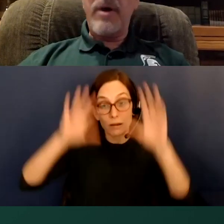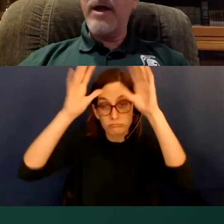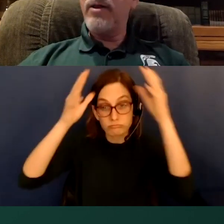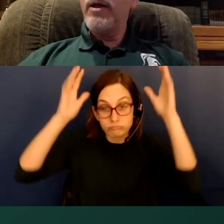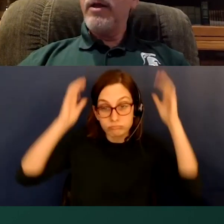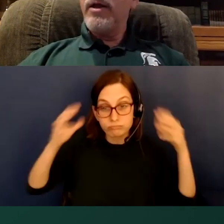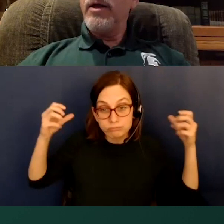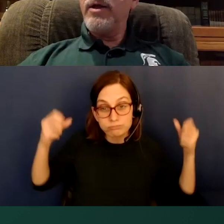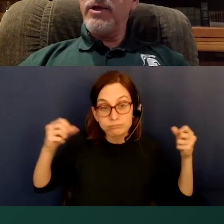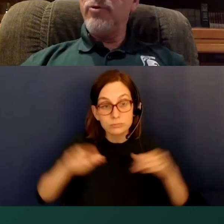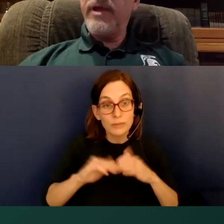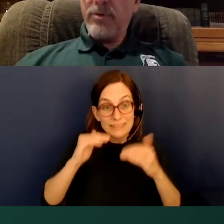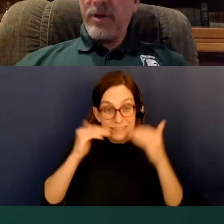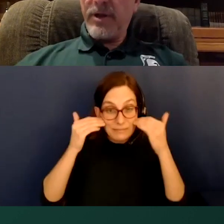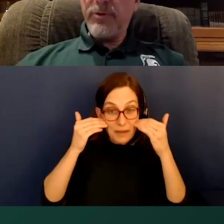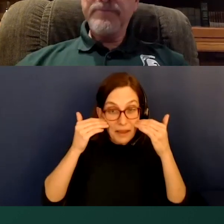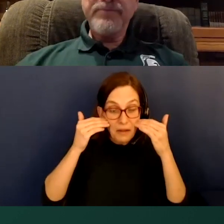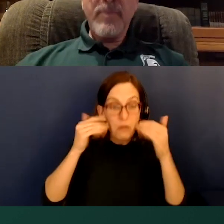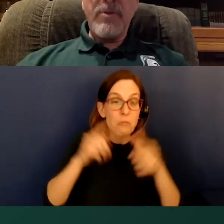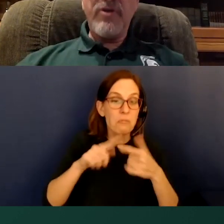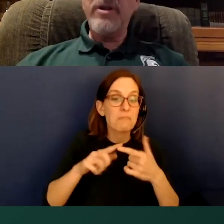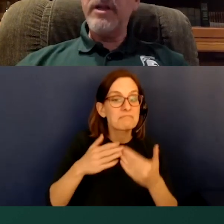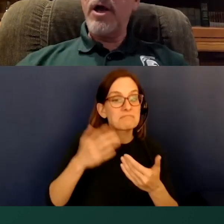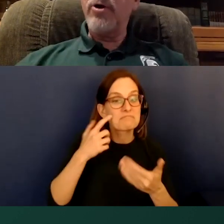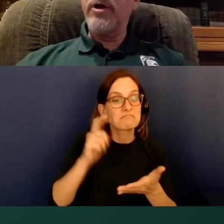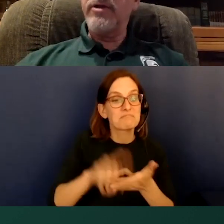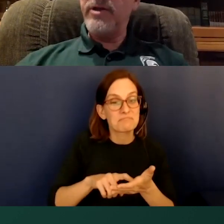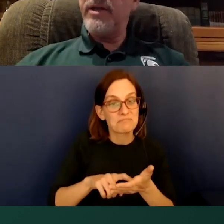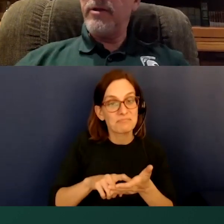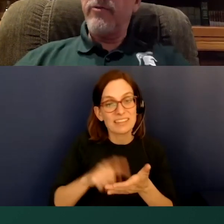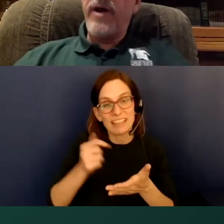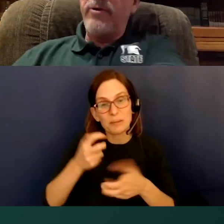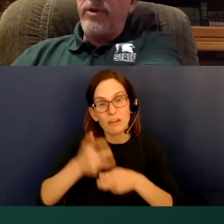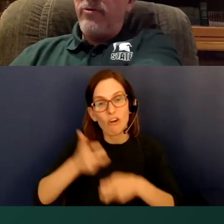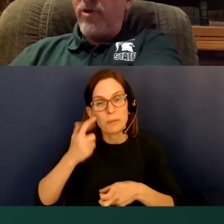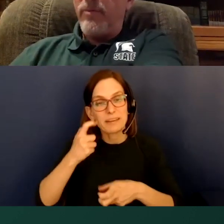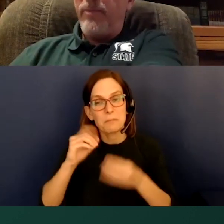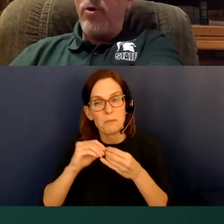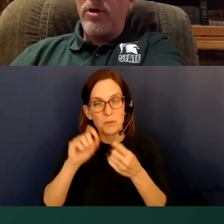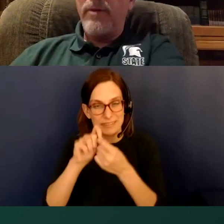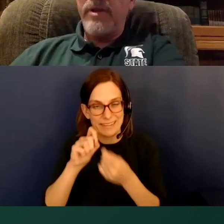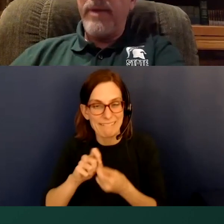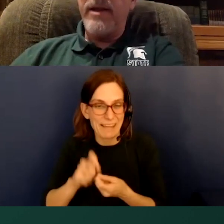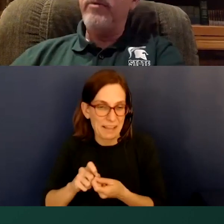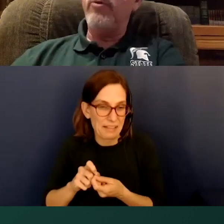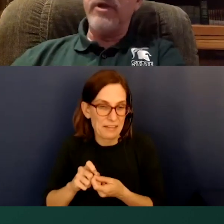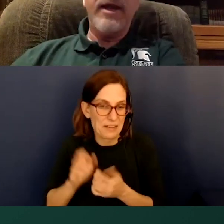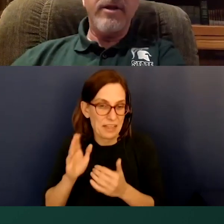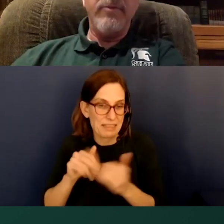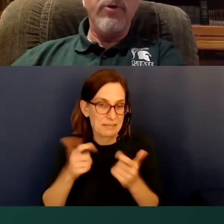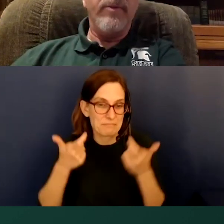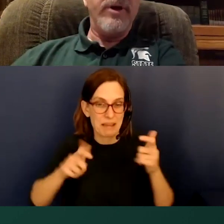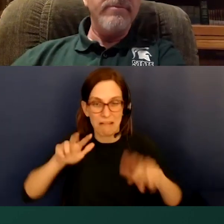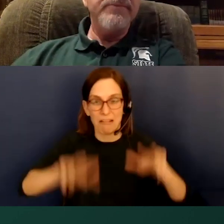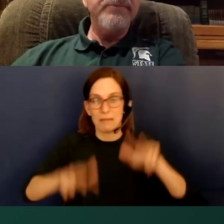and the smile, you'll be able to see her. But she's a little harder because the details are finer than just the big old clumsy man in the moon that I